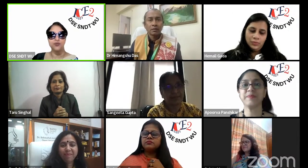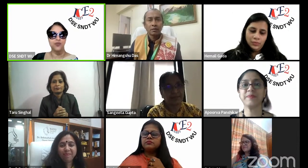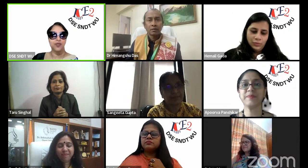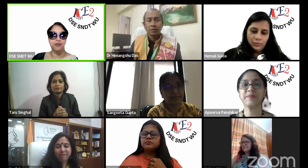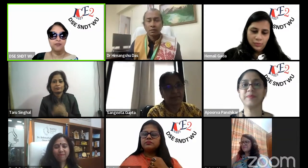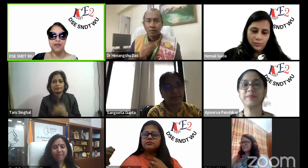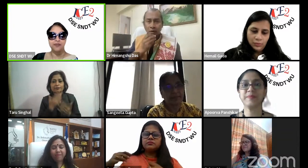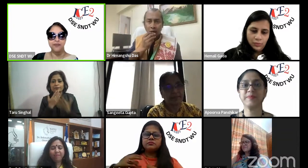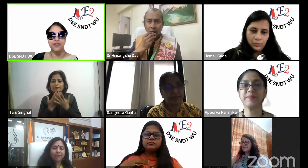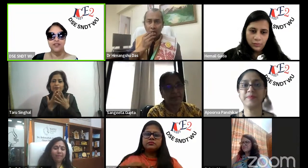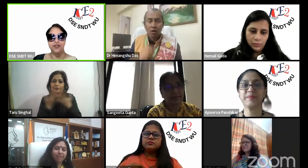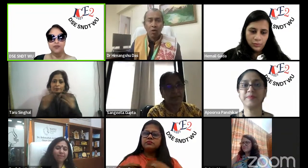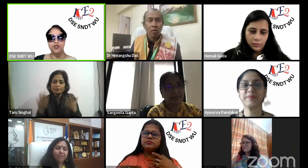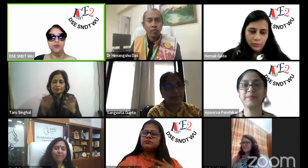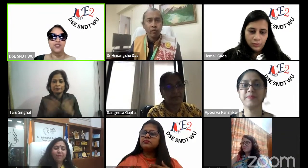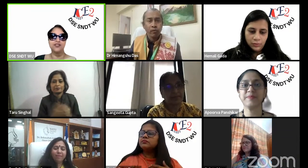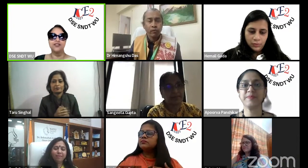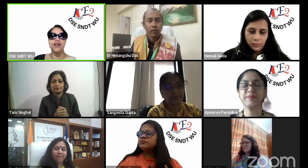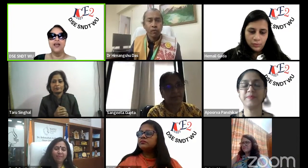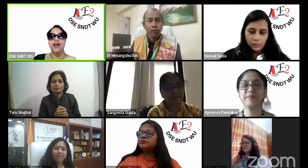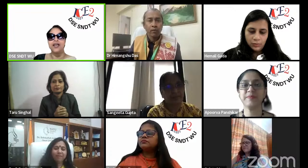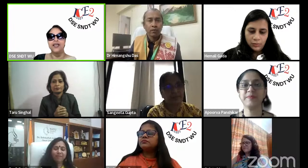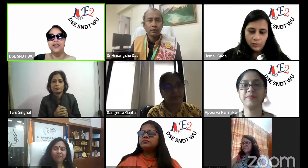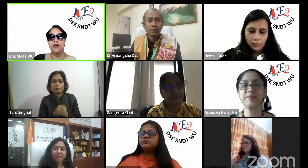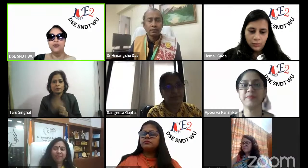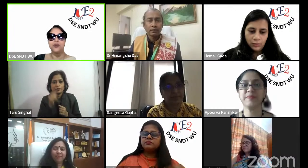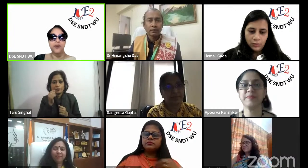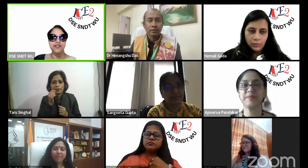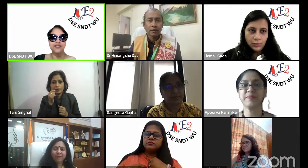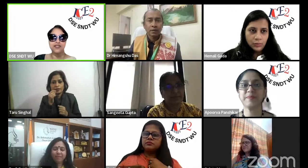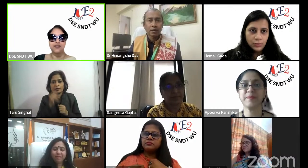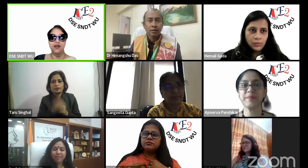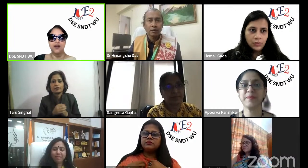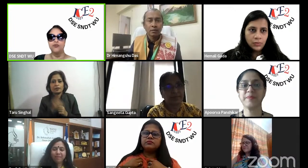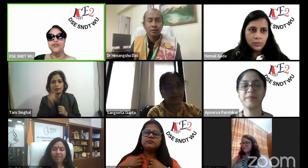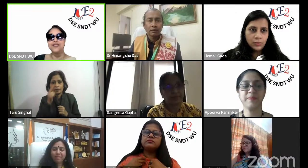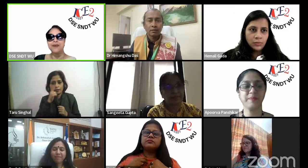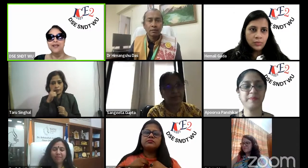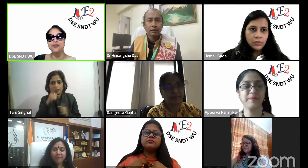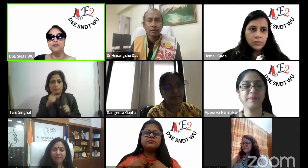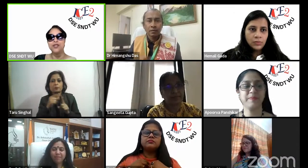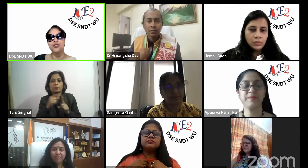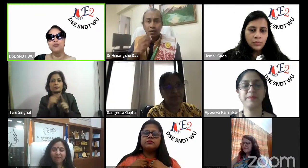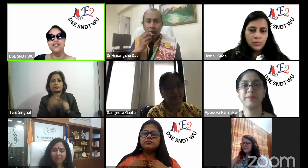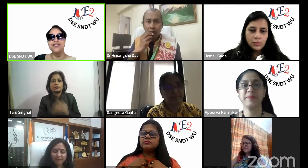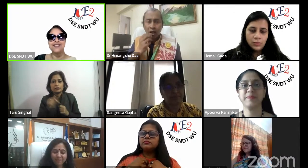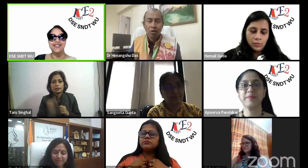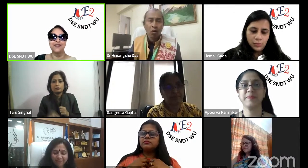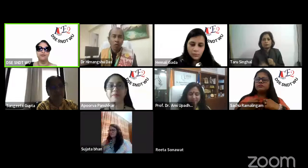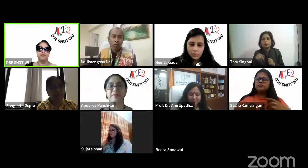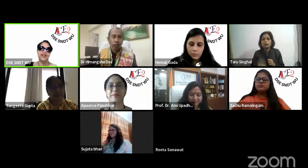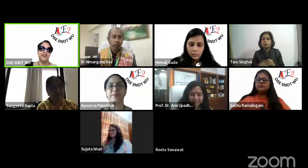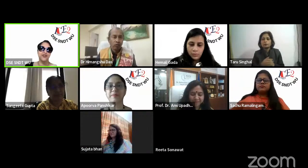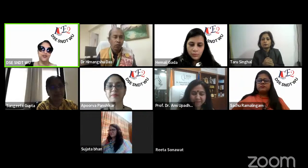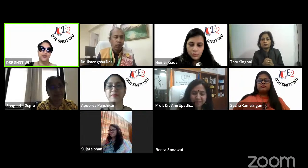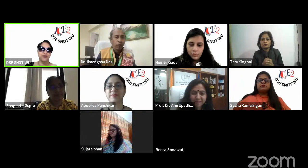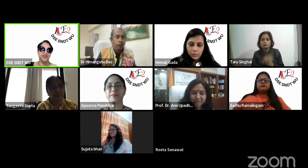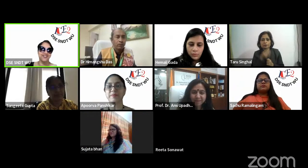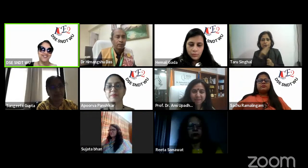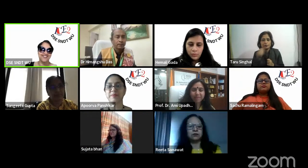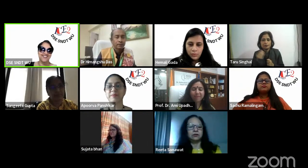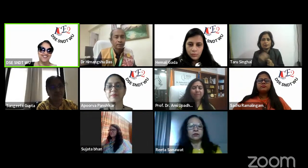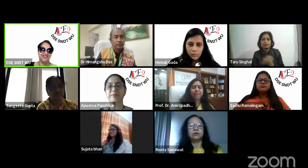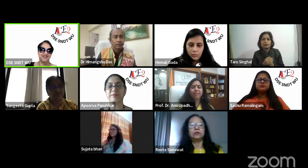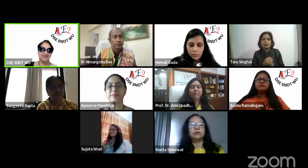Thank you, ma'am, Dr. Panchikar. I now request PC Madam to please share her thoughts